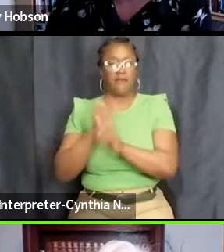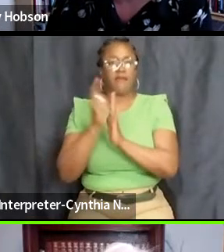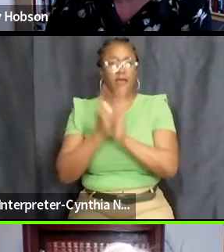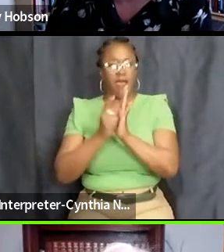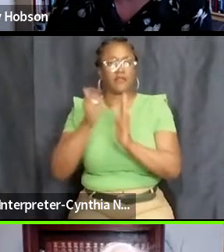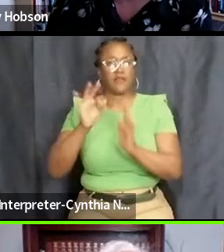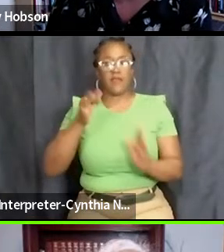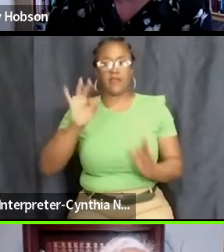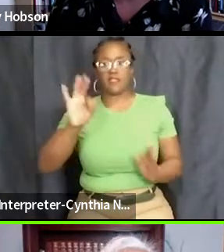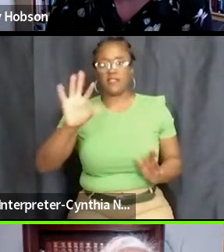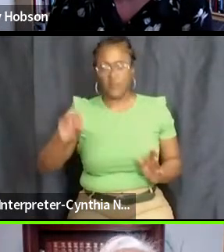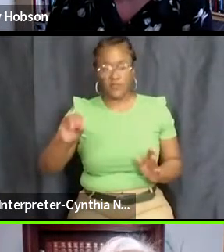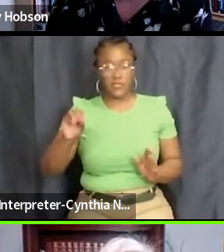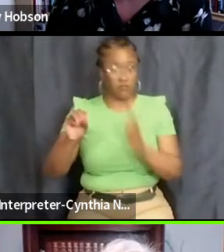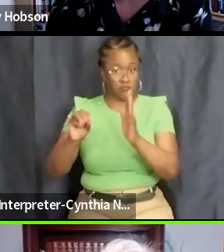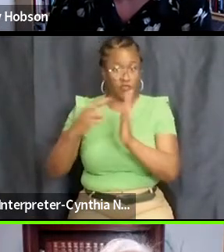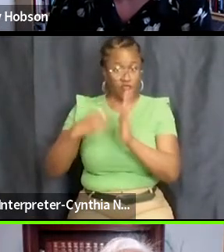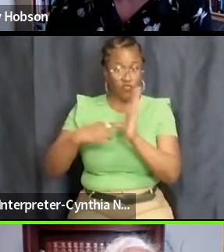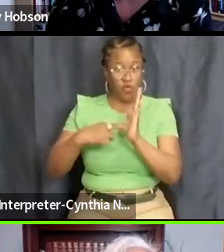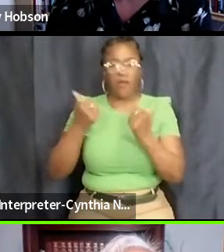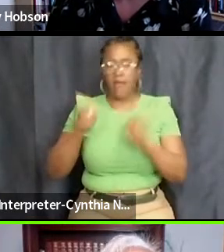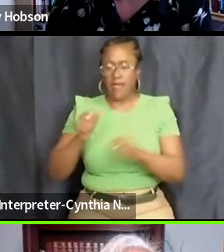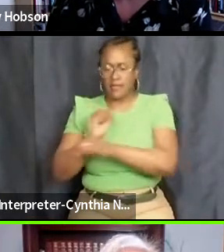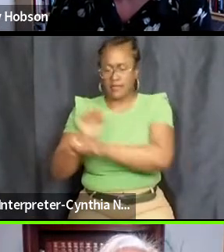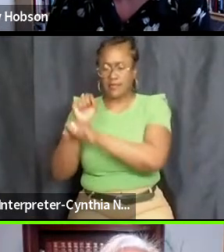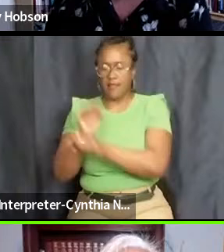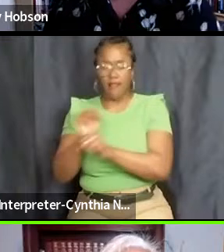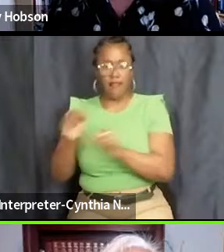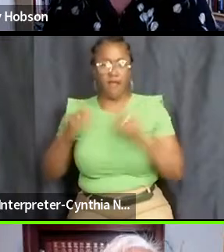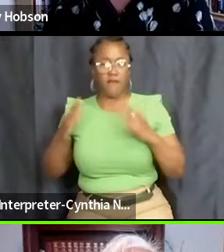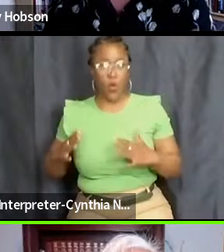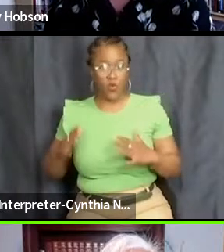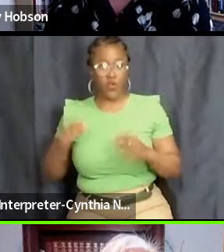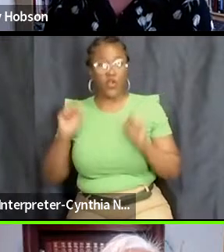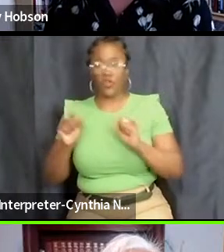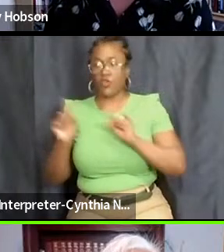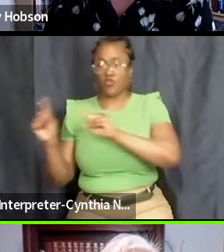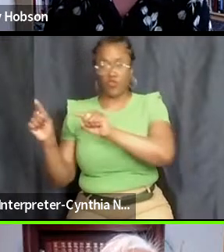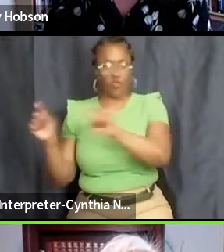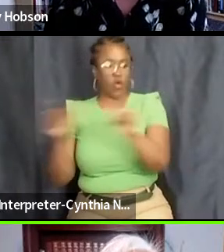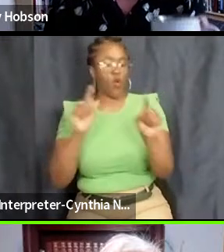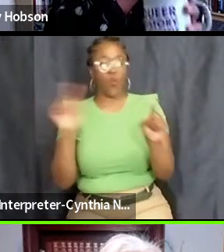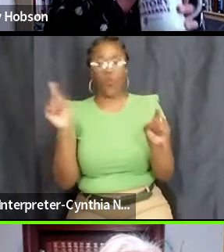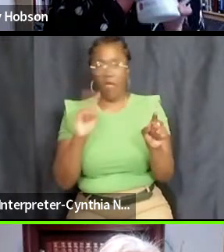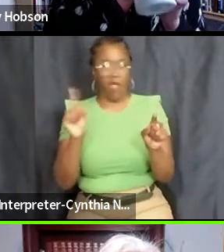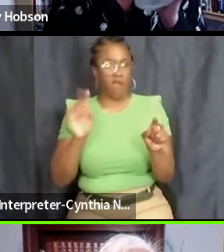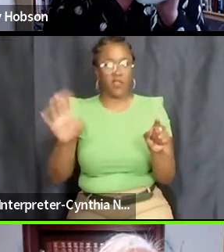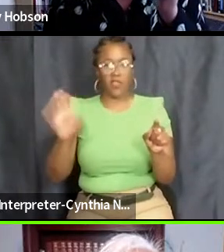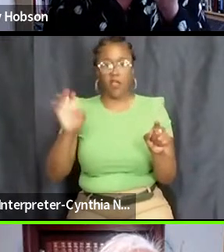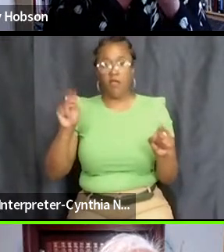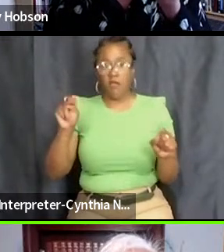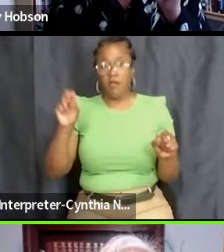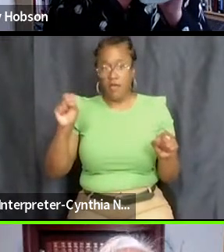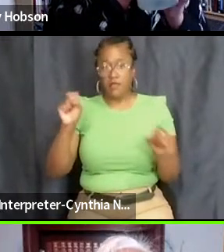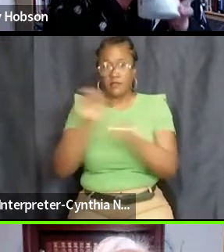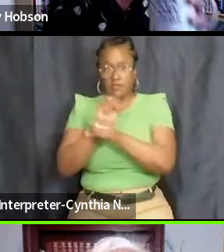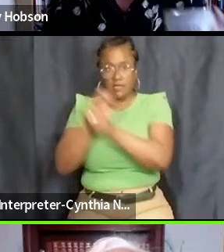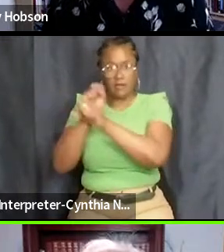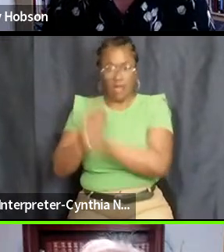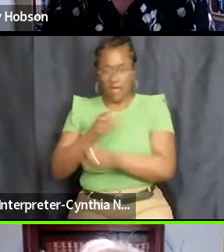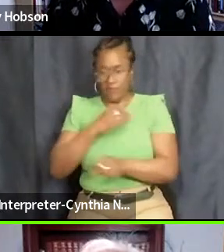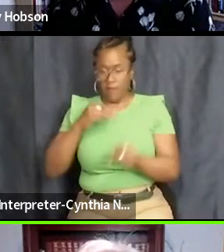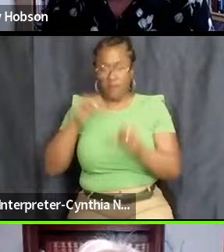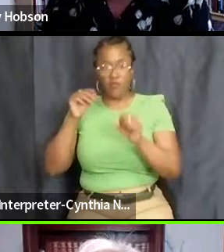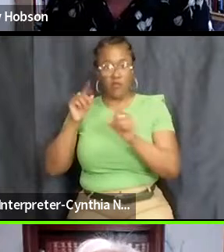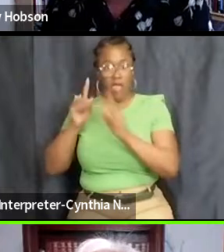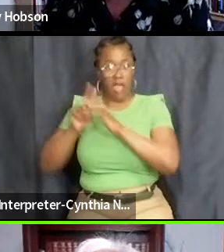rule was that any slave owner could go to wherever their enslaved members had run and seize